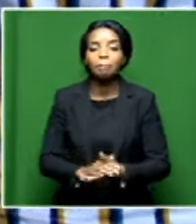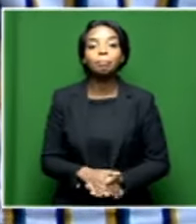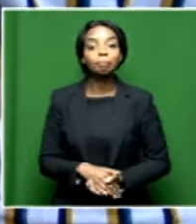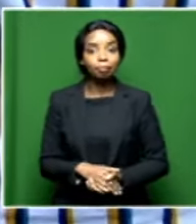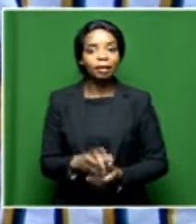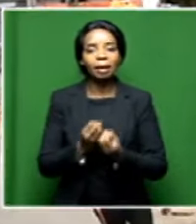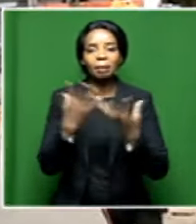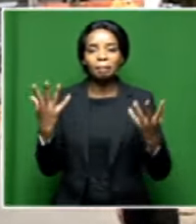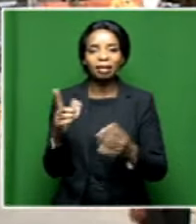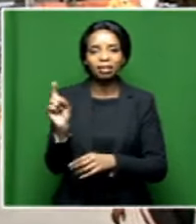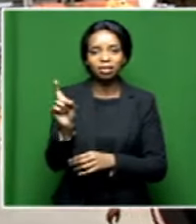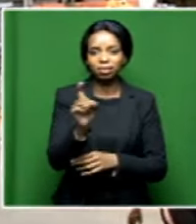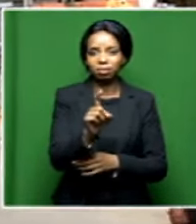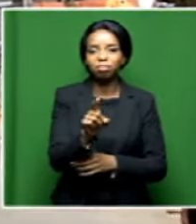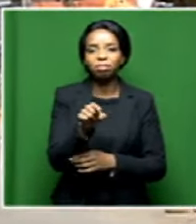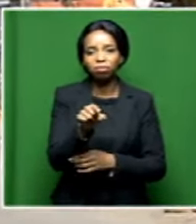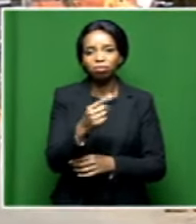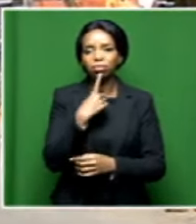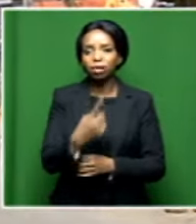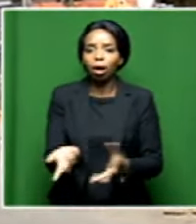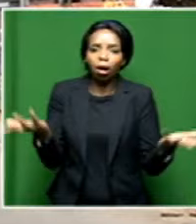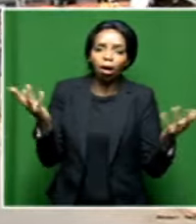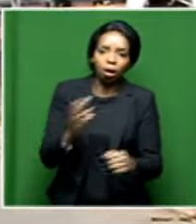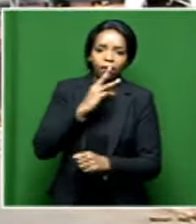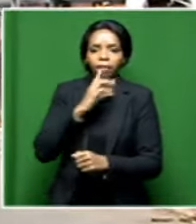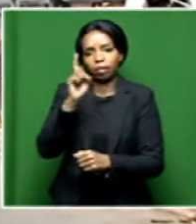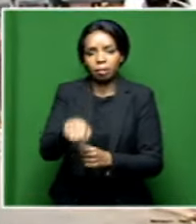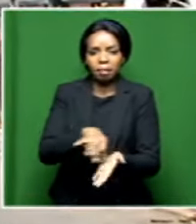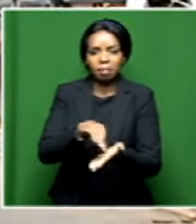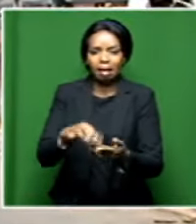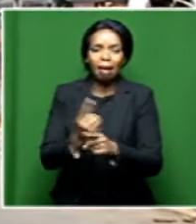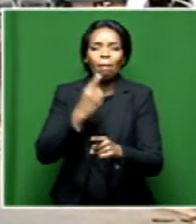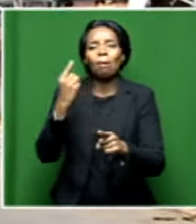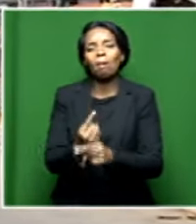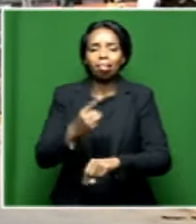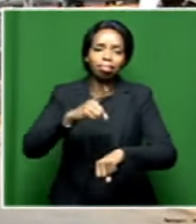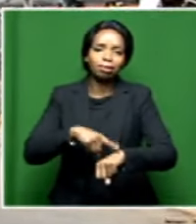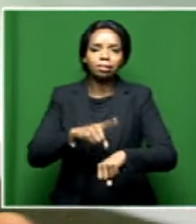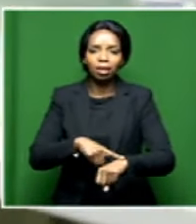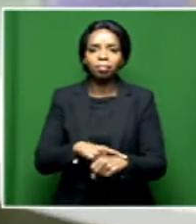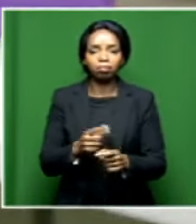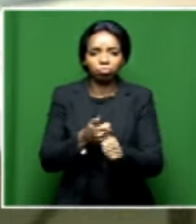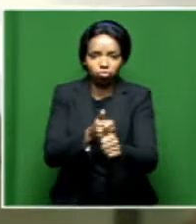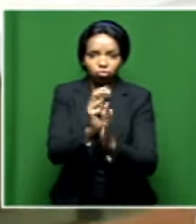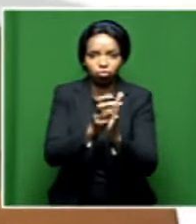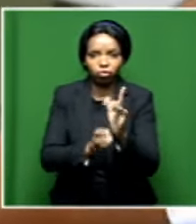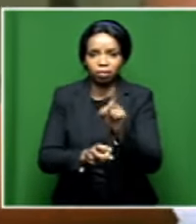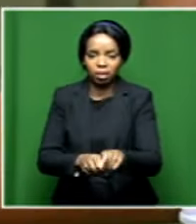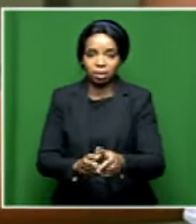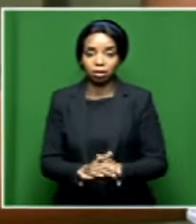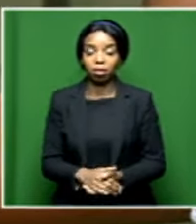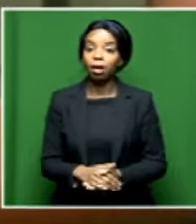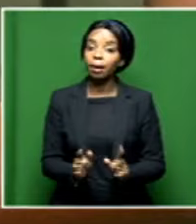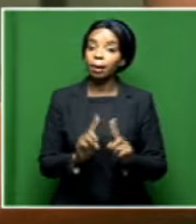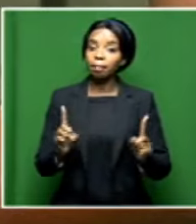this call. It's obvious we have to be clean all the time. Yeah, so we have to get these precautions. But it must take